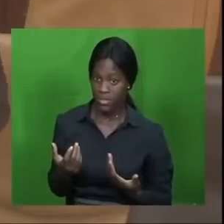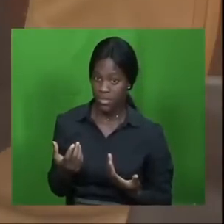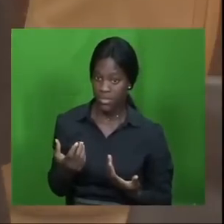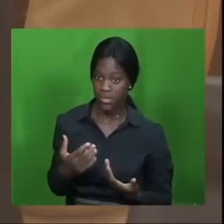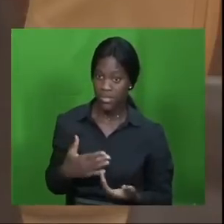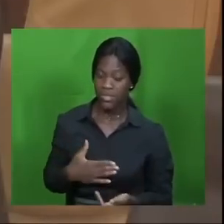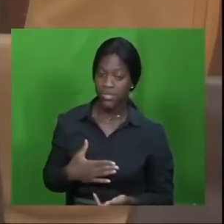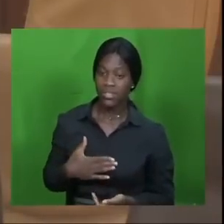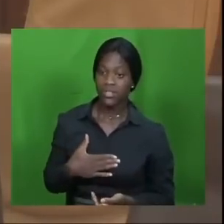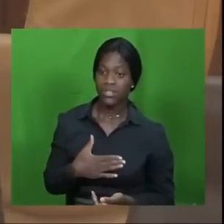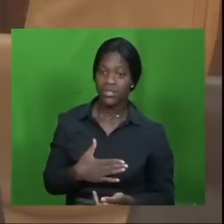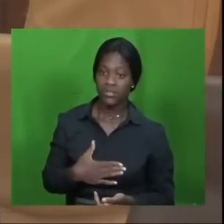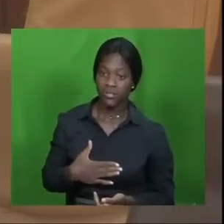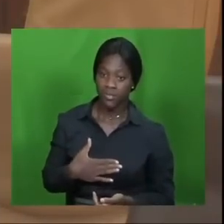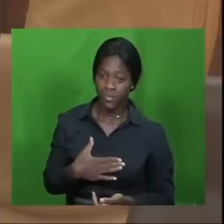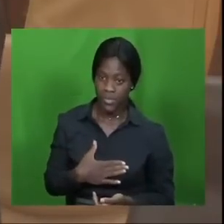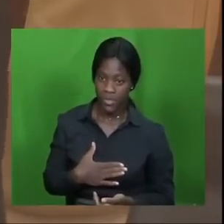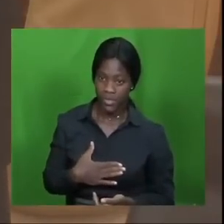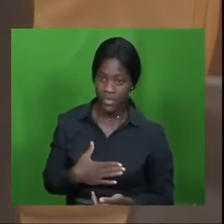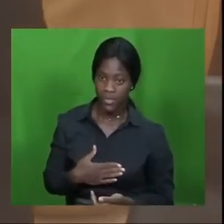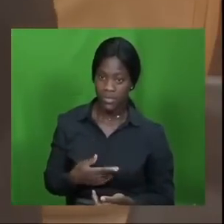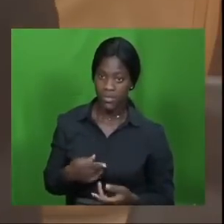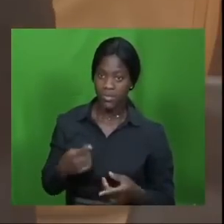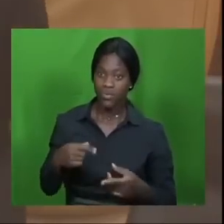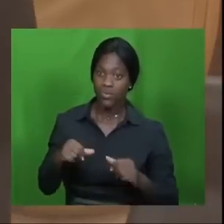please, going forward,